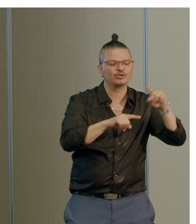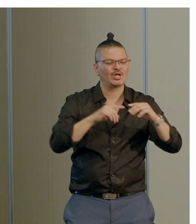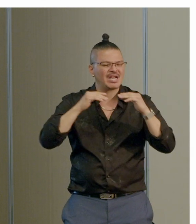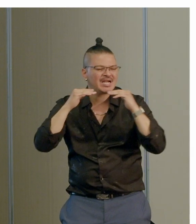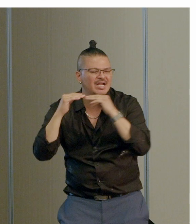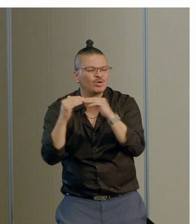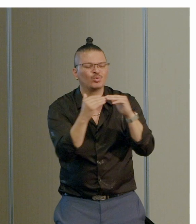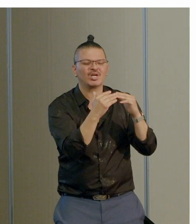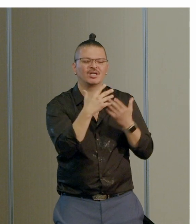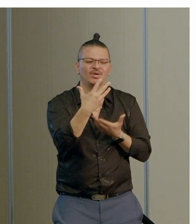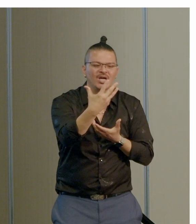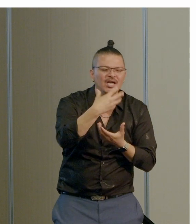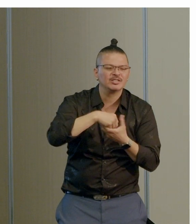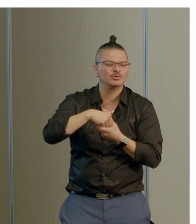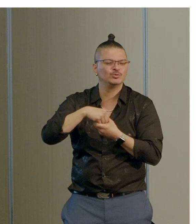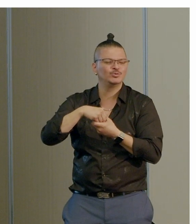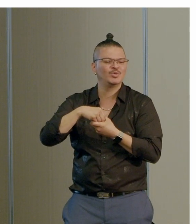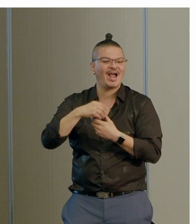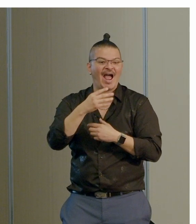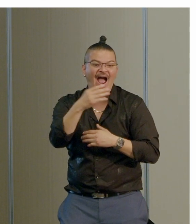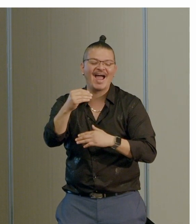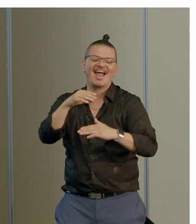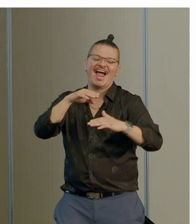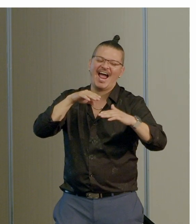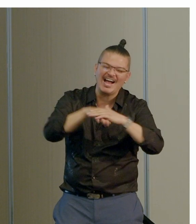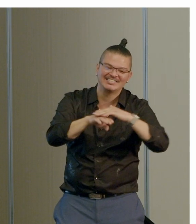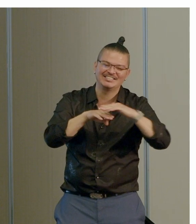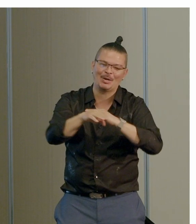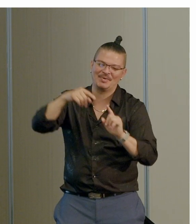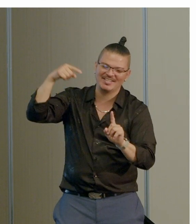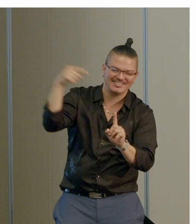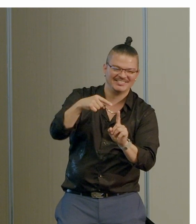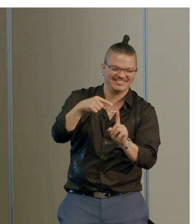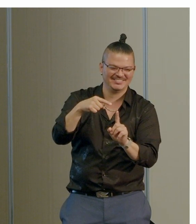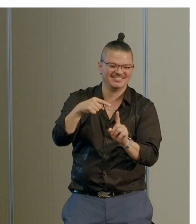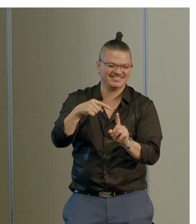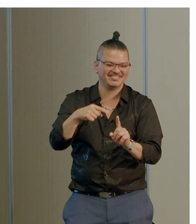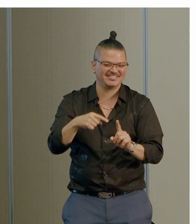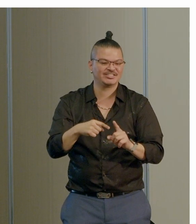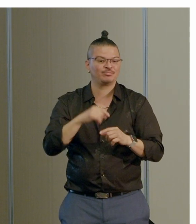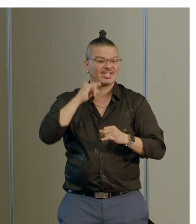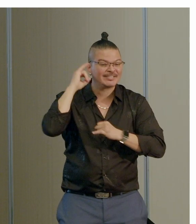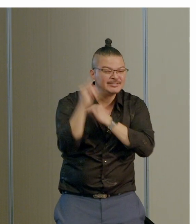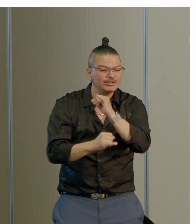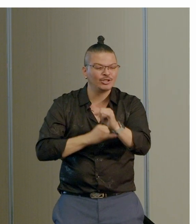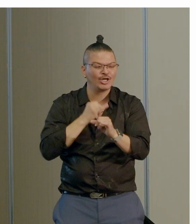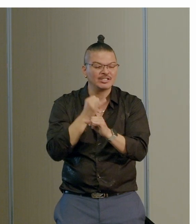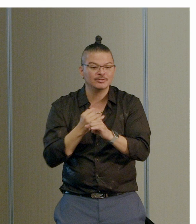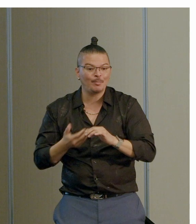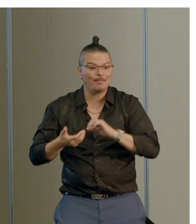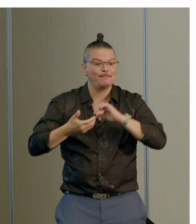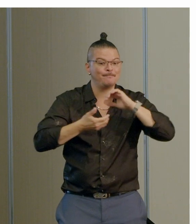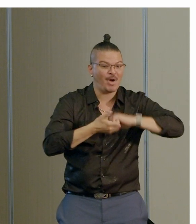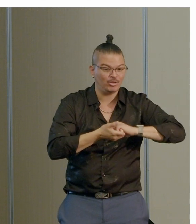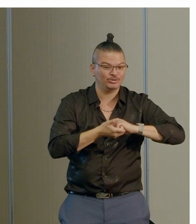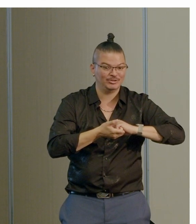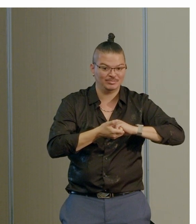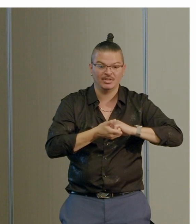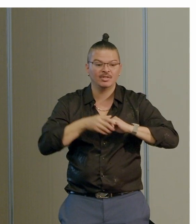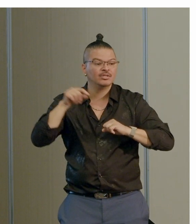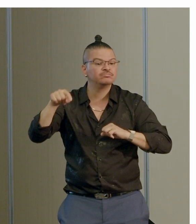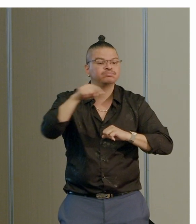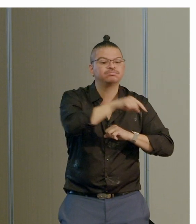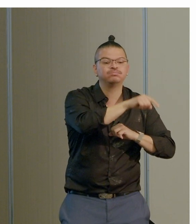and accessibility, so that's great. International partners, again, the similarities